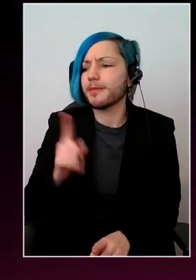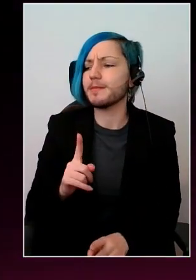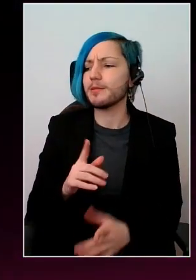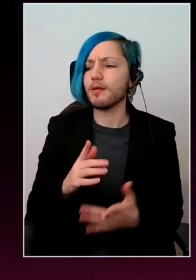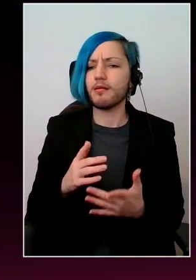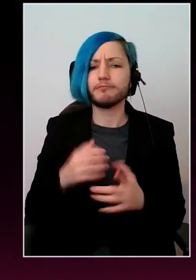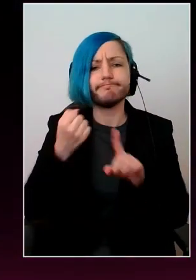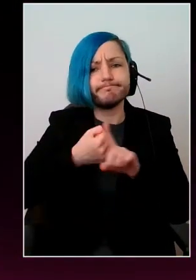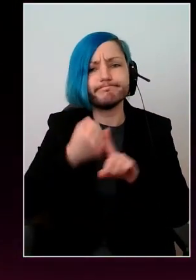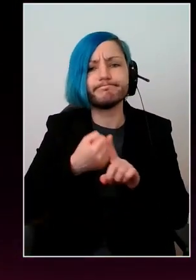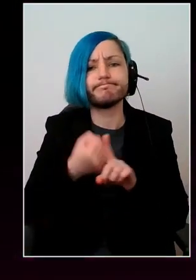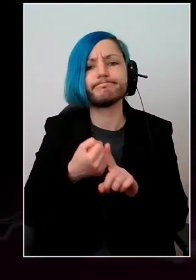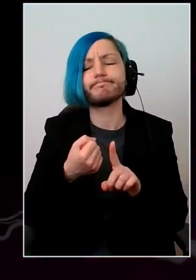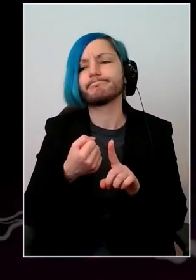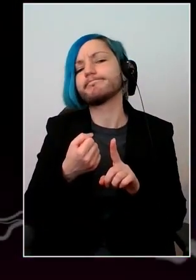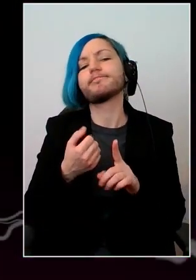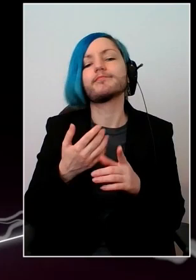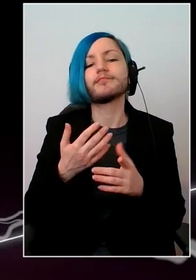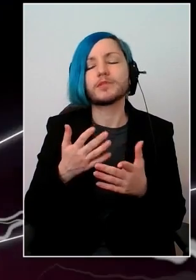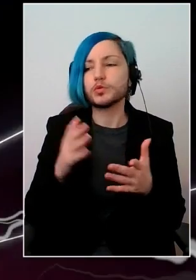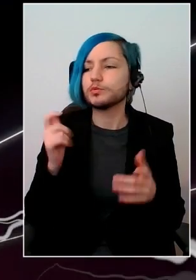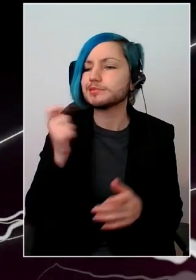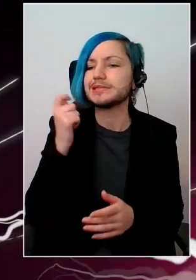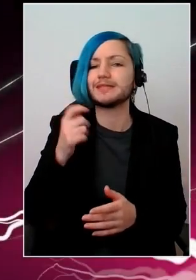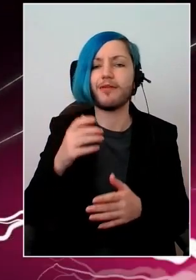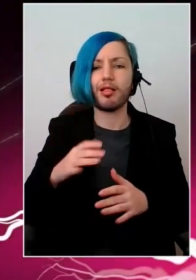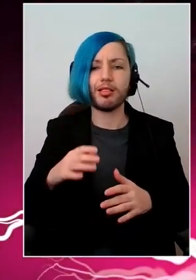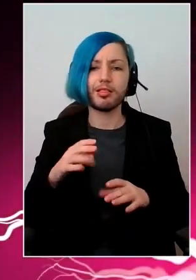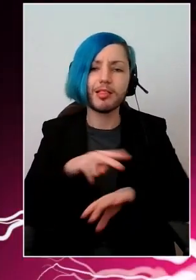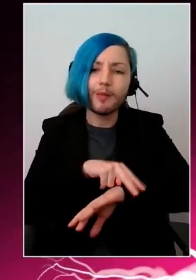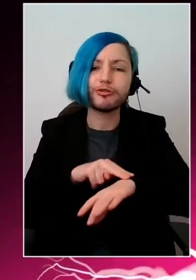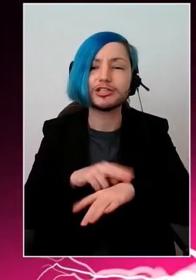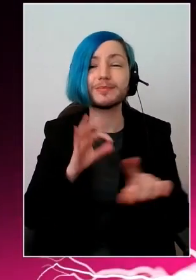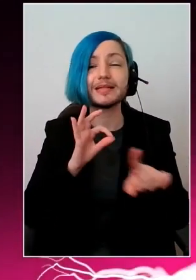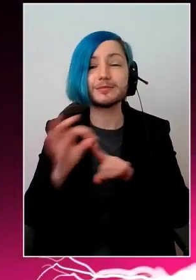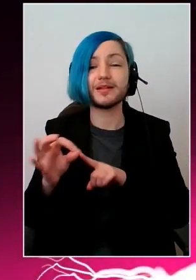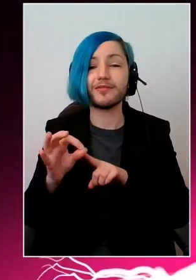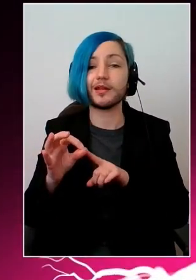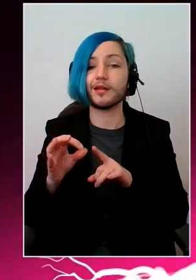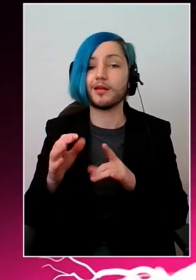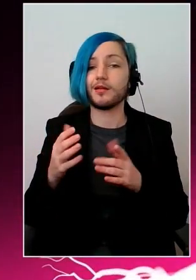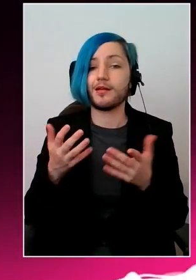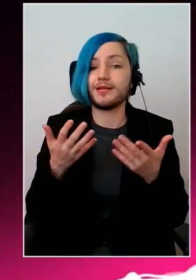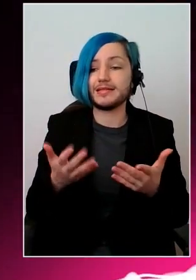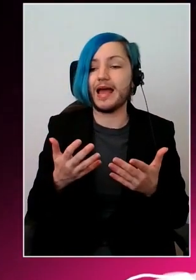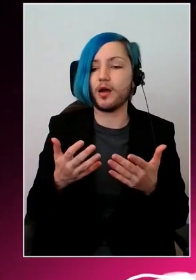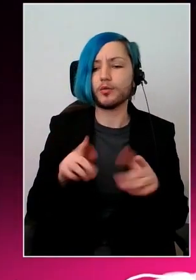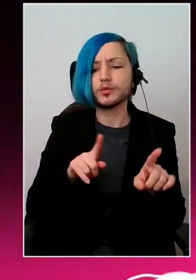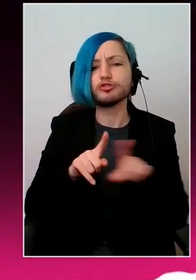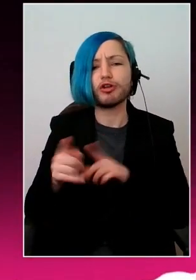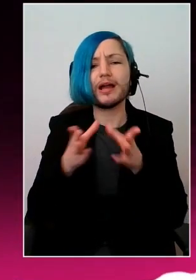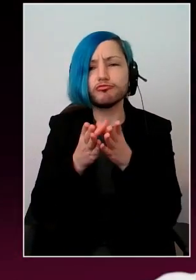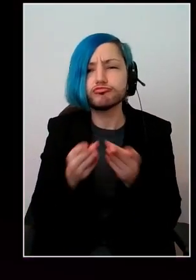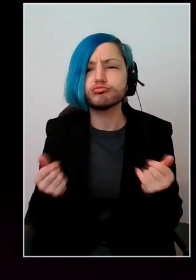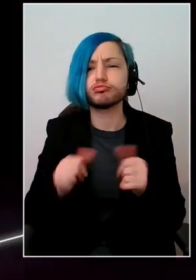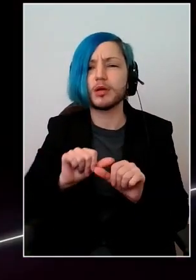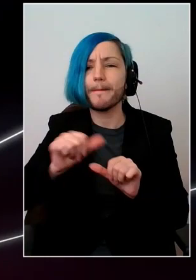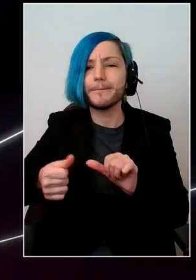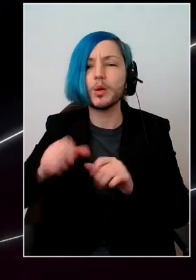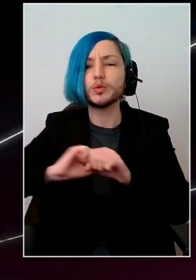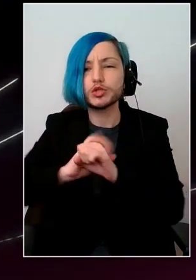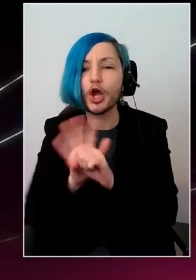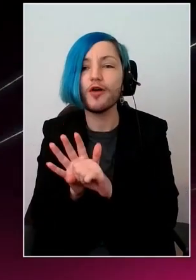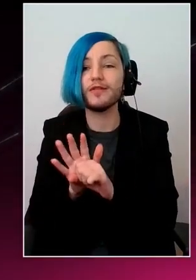of the successful promotion of apprenticeships, particularly as the nation now moves forward to recover from COVID, and we all know